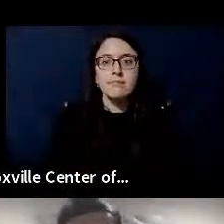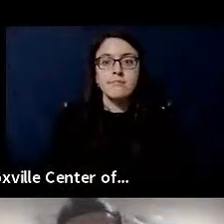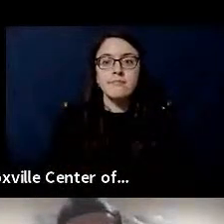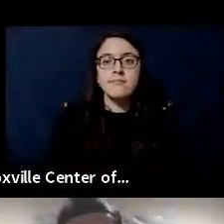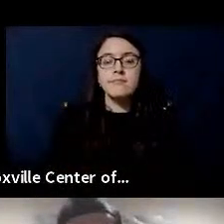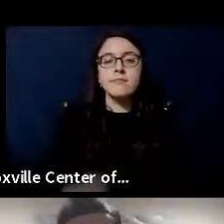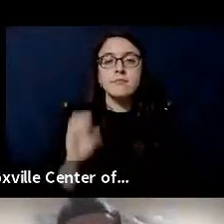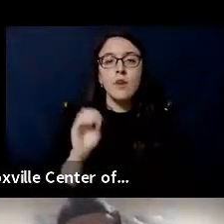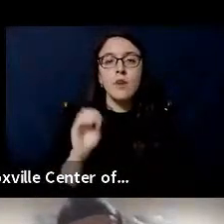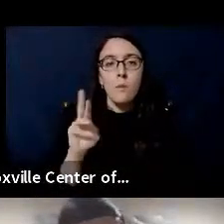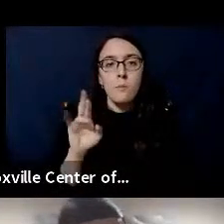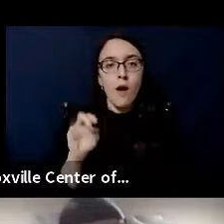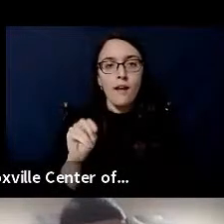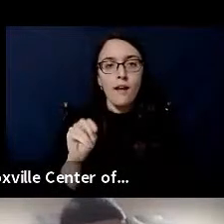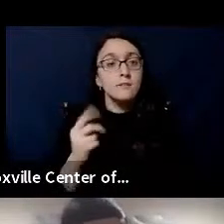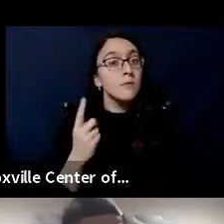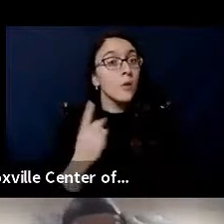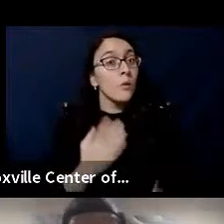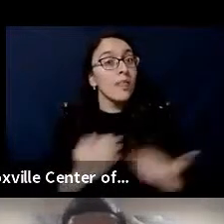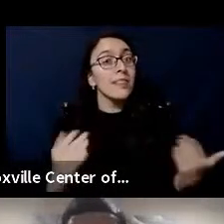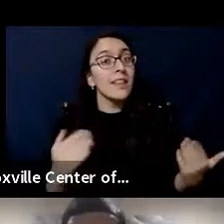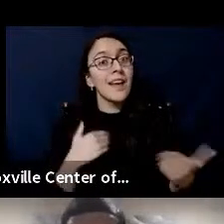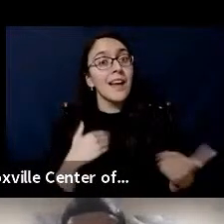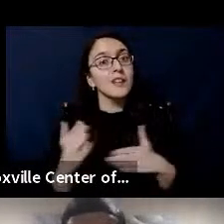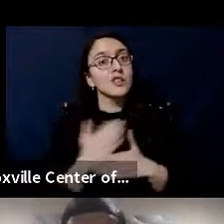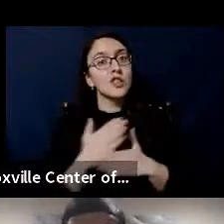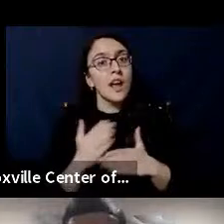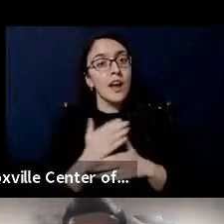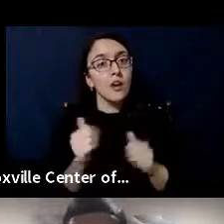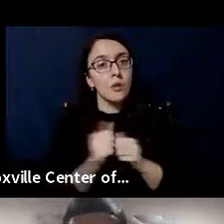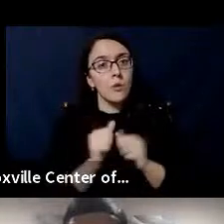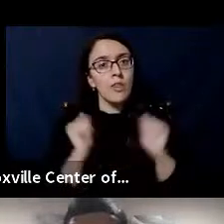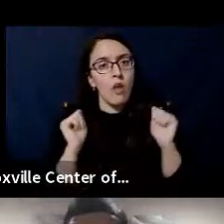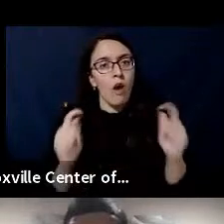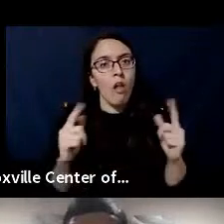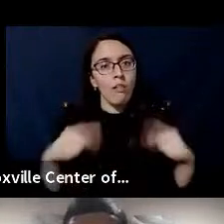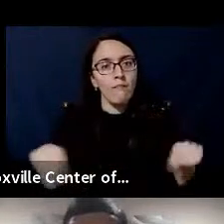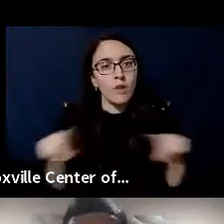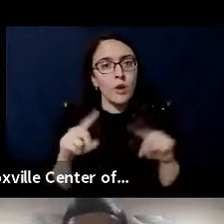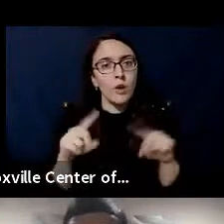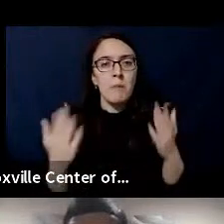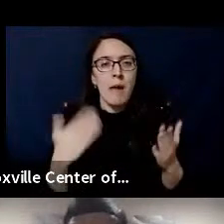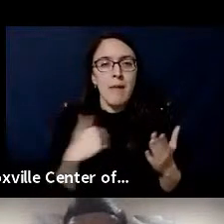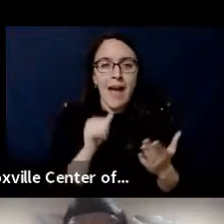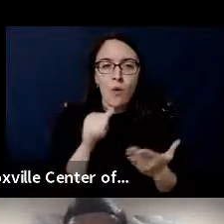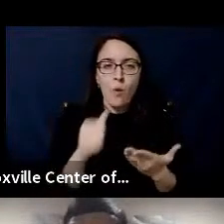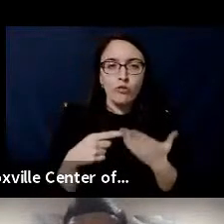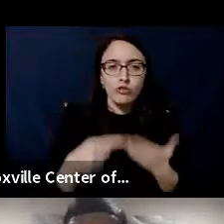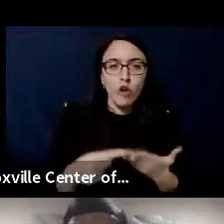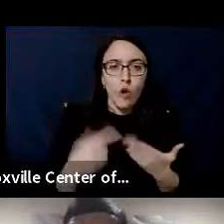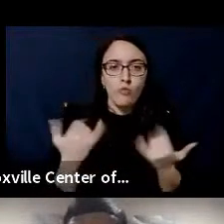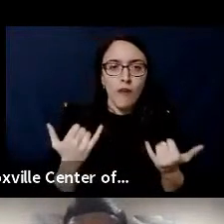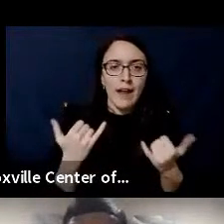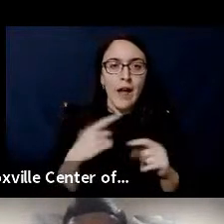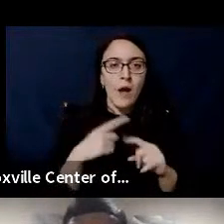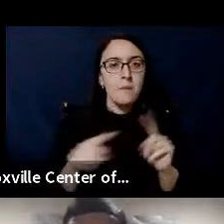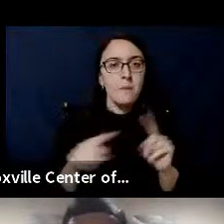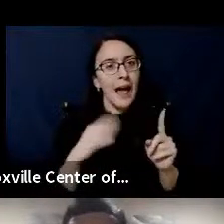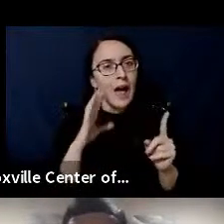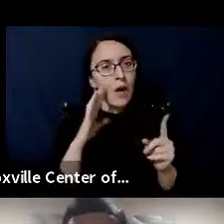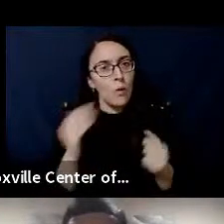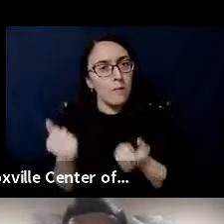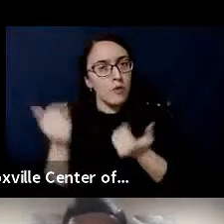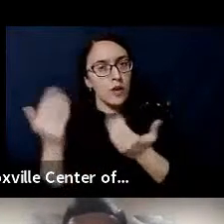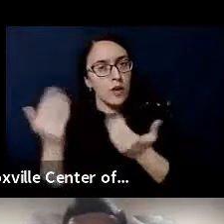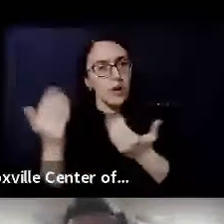One thing that I shared with each of you, and I think I may hold off showing, but I'm going to bring it up to the public. You know, a